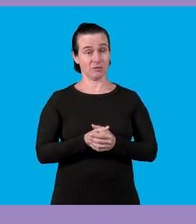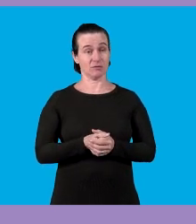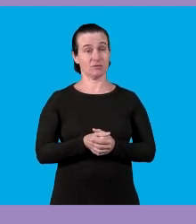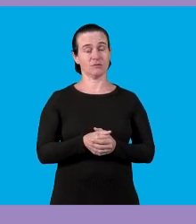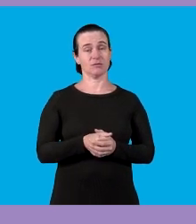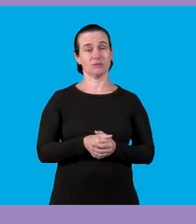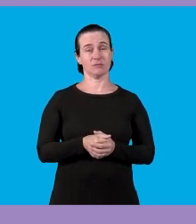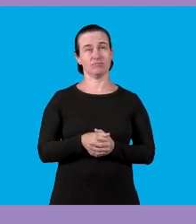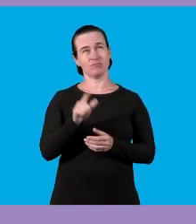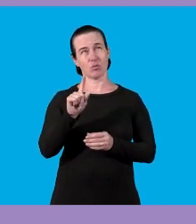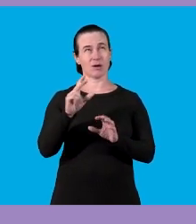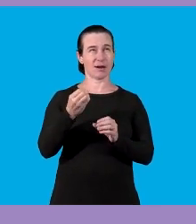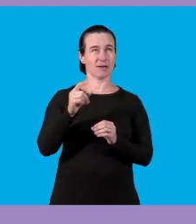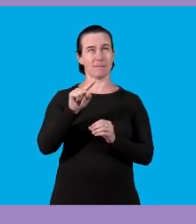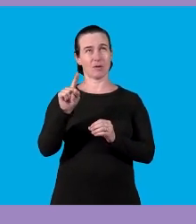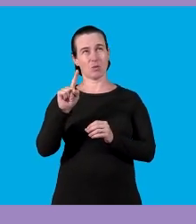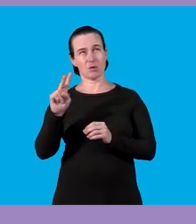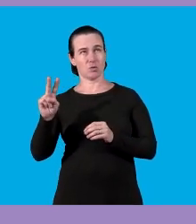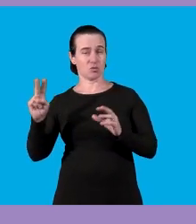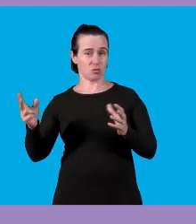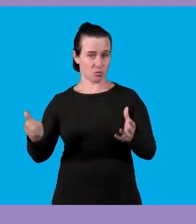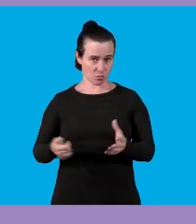would then be equals to 180